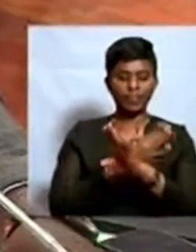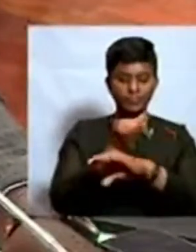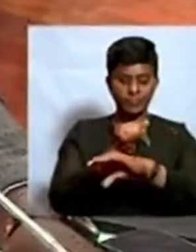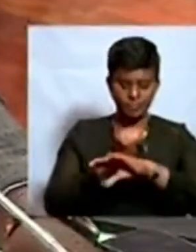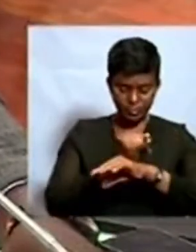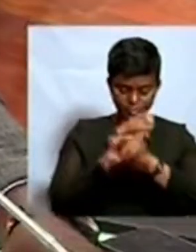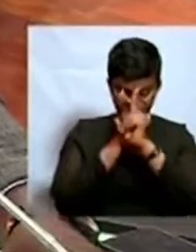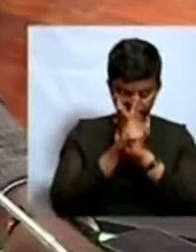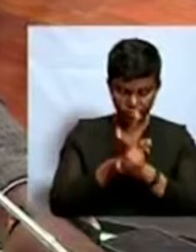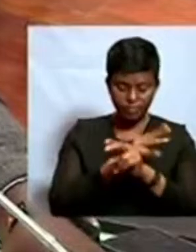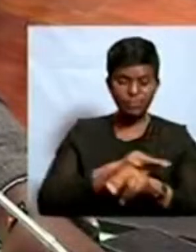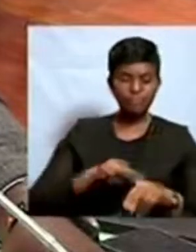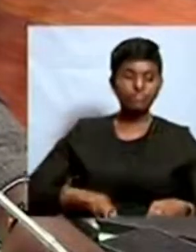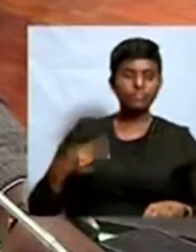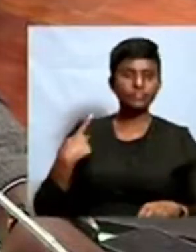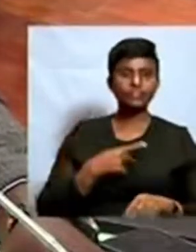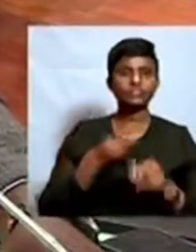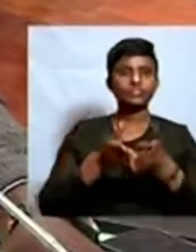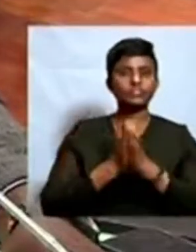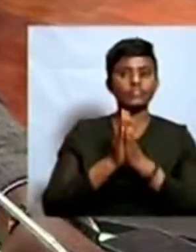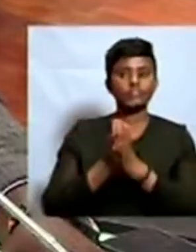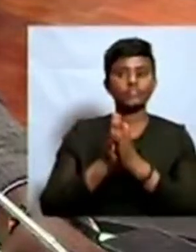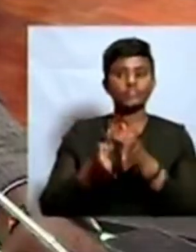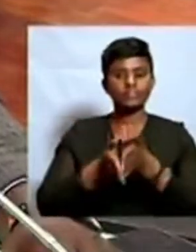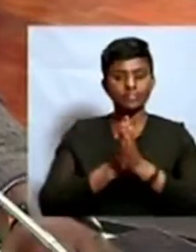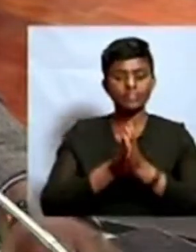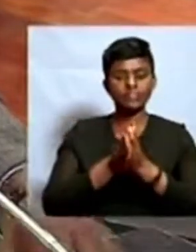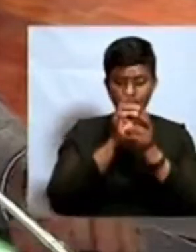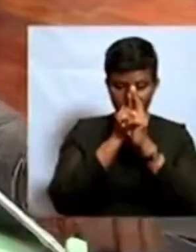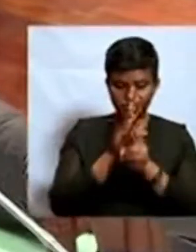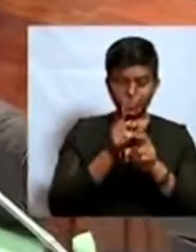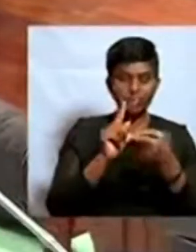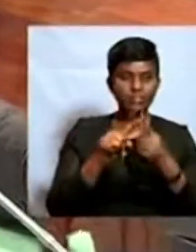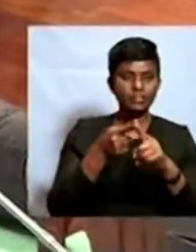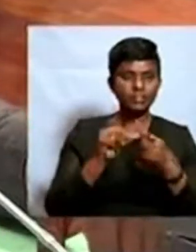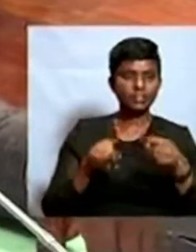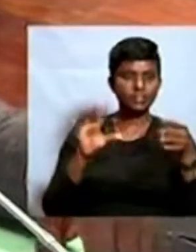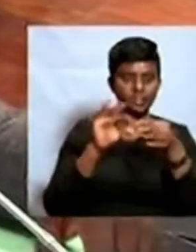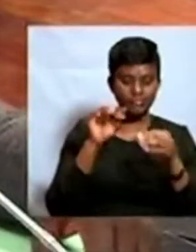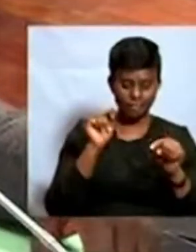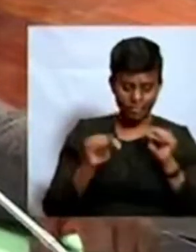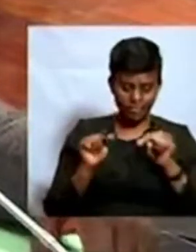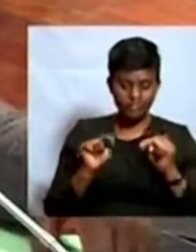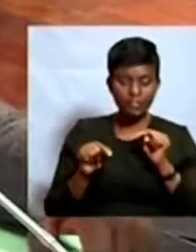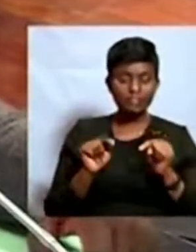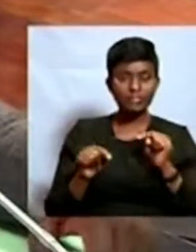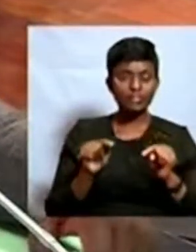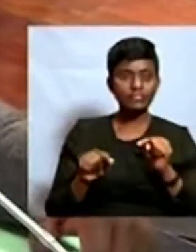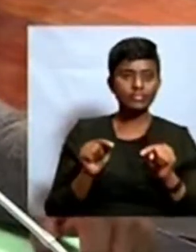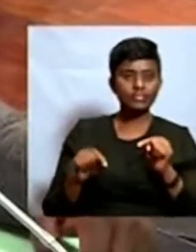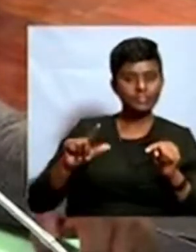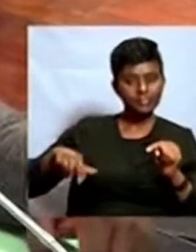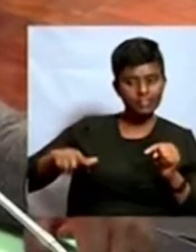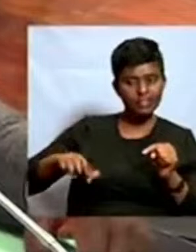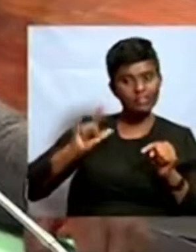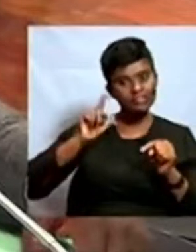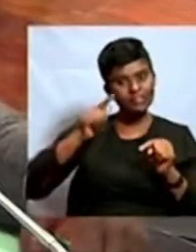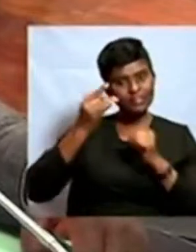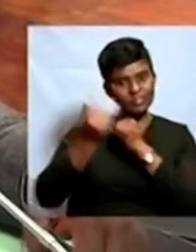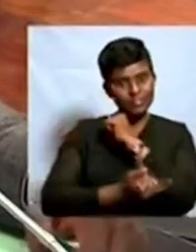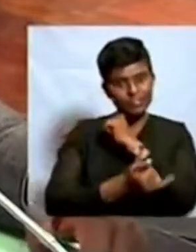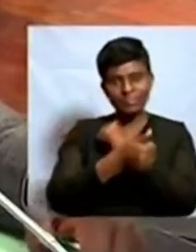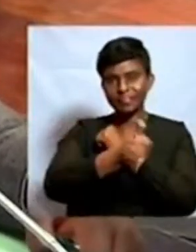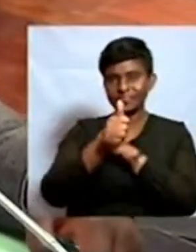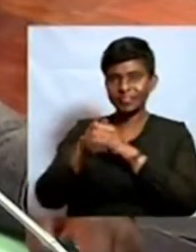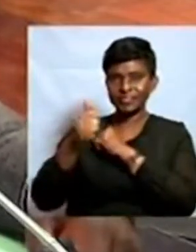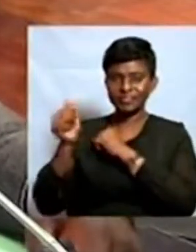honorable members to ask questions, we will ask our honorable colleagues who joined us a little later to introduce